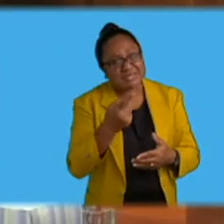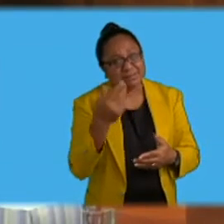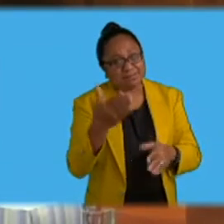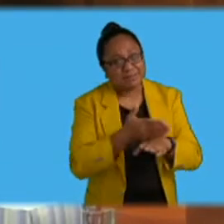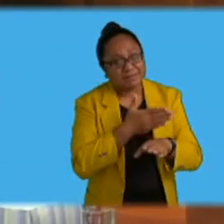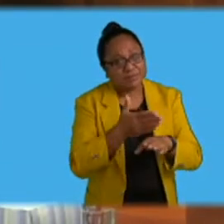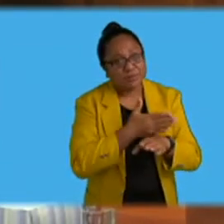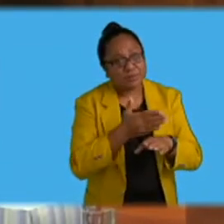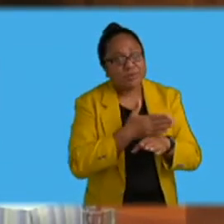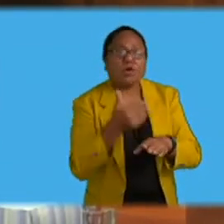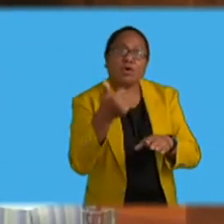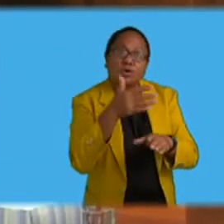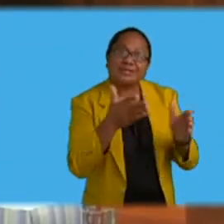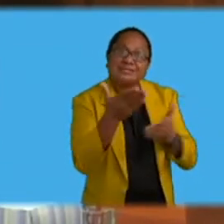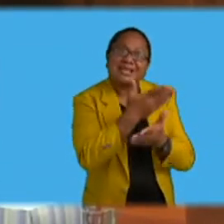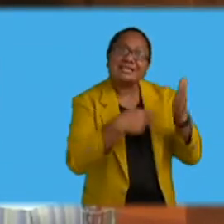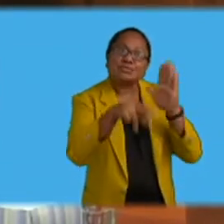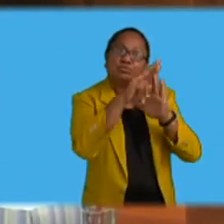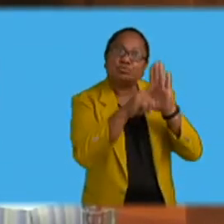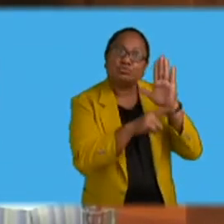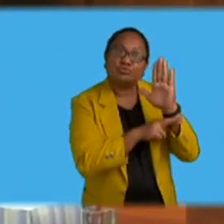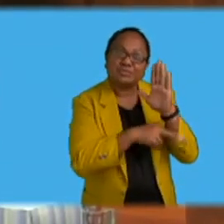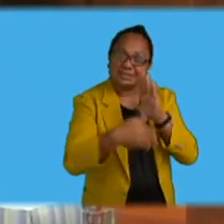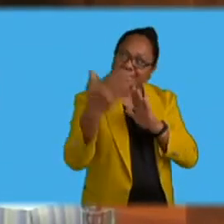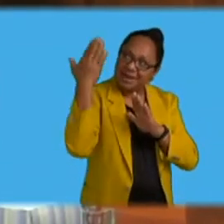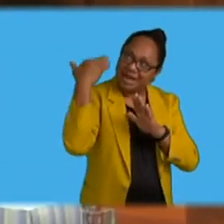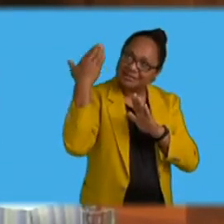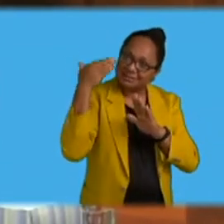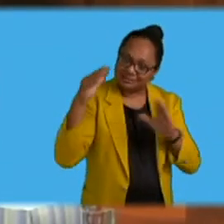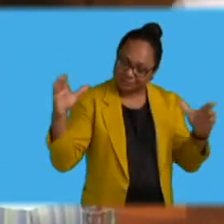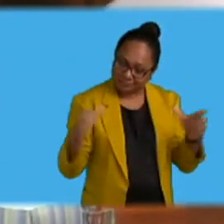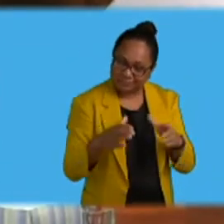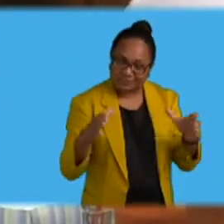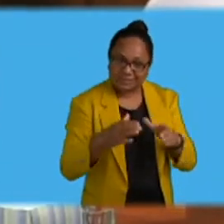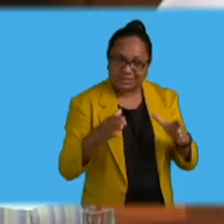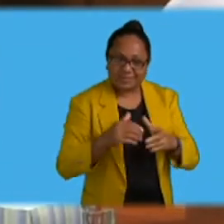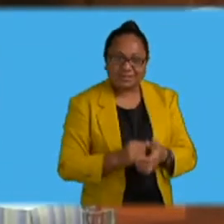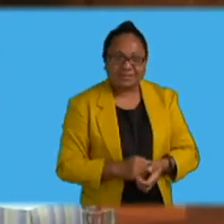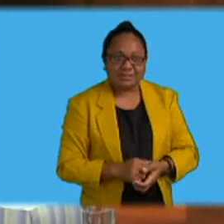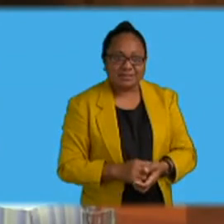have discussed roads in the last sitting and the previous sitting, and we're giving only 4